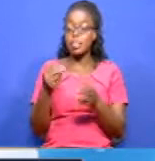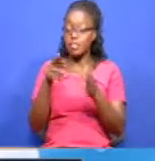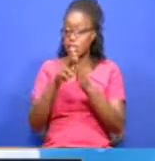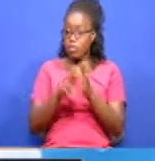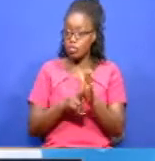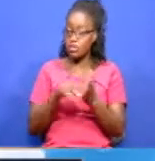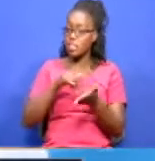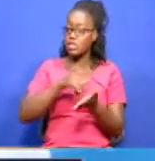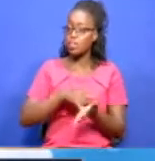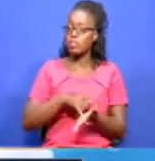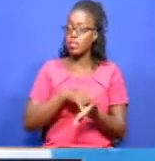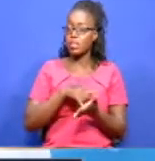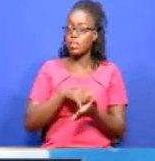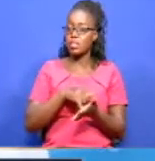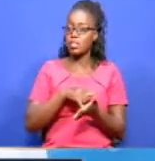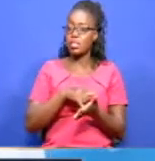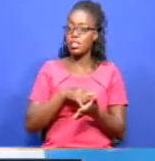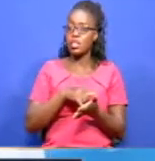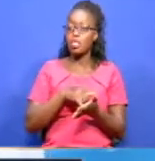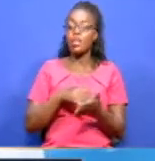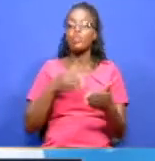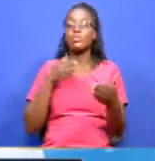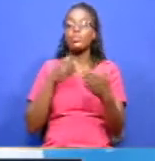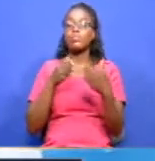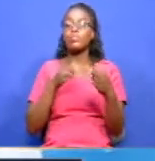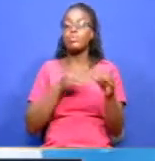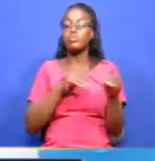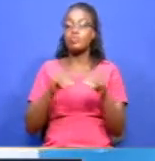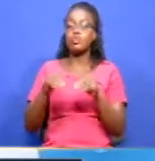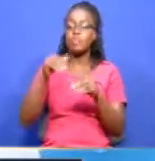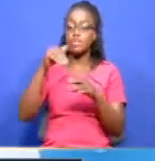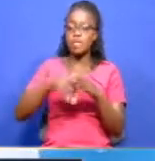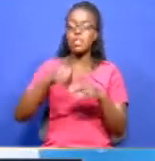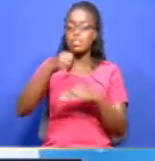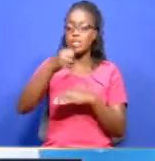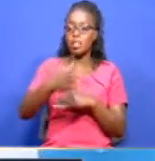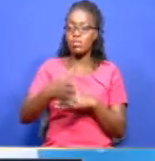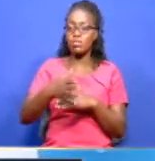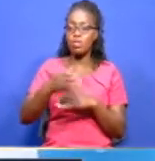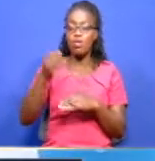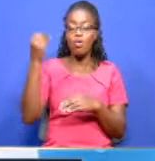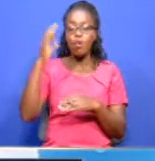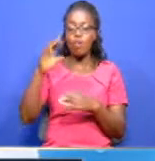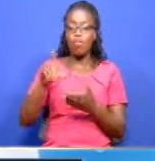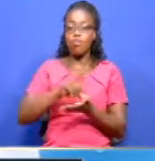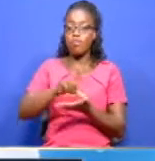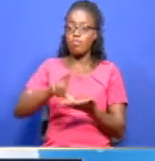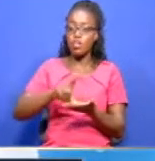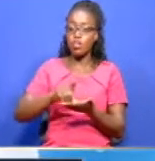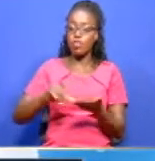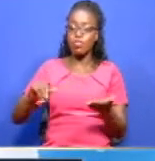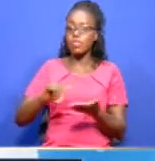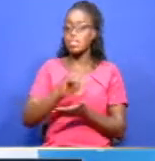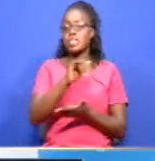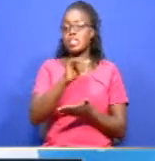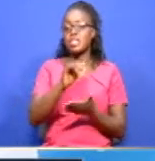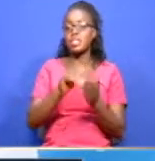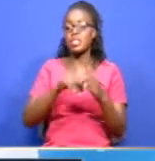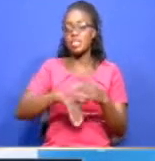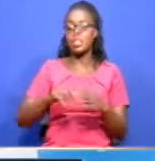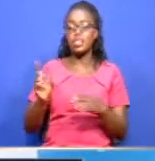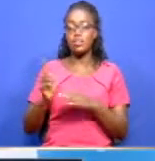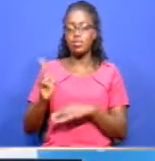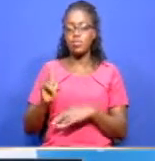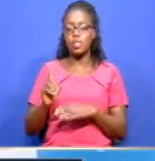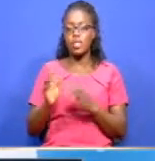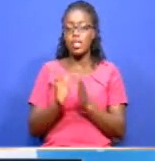included restriction of movement in and out of the localities of Eastleigh in Nairobi